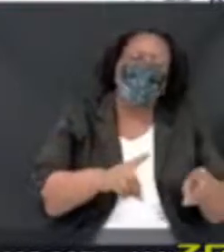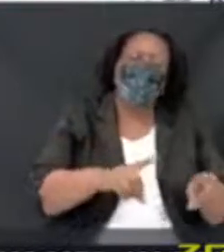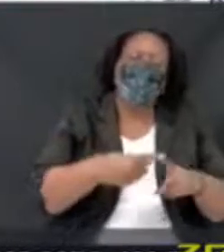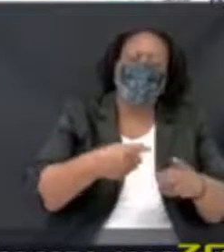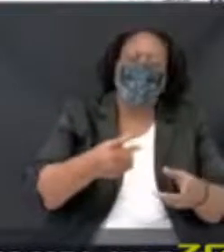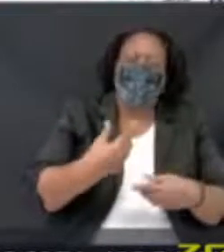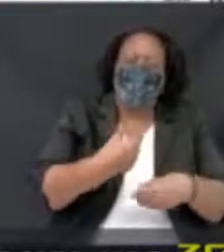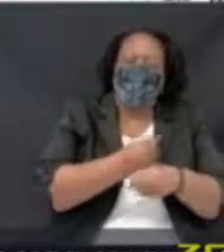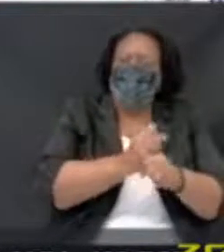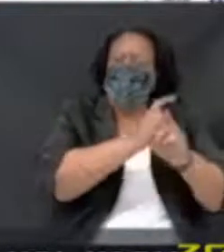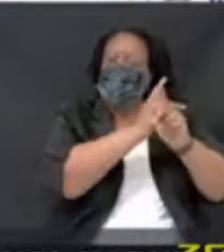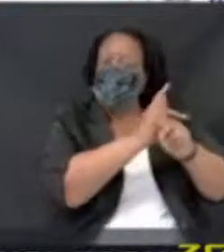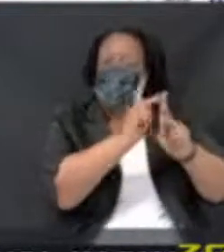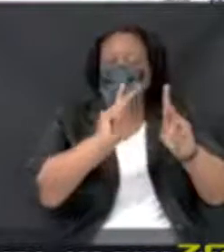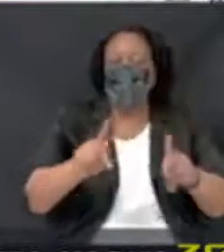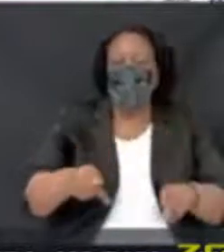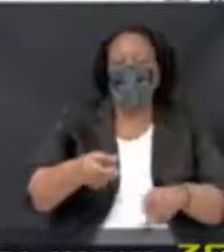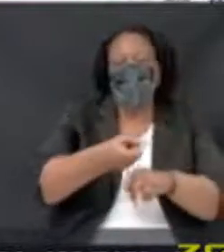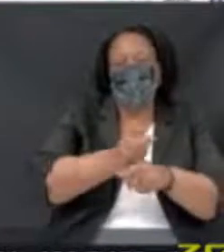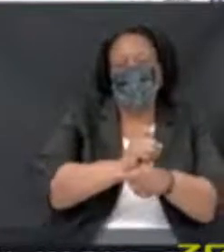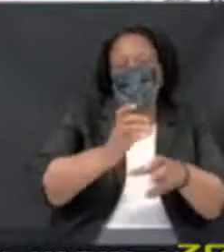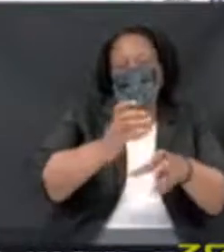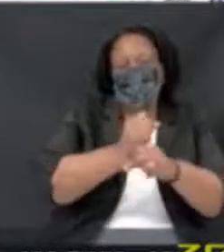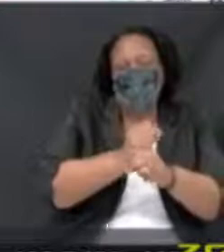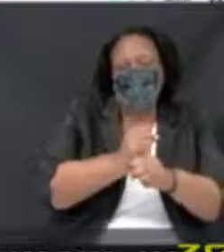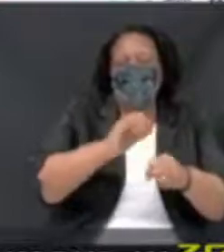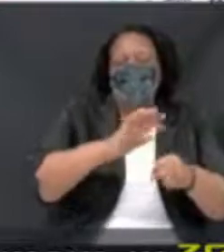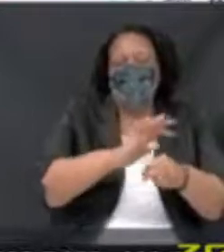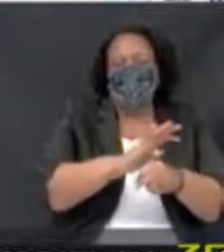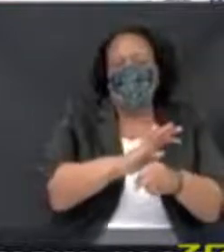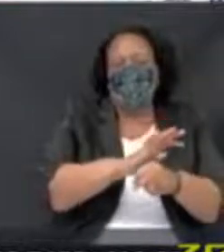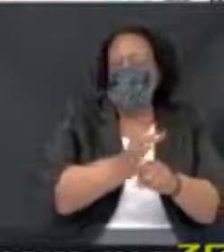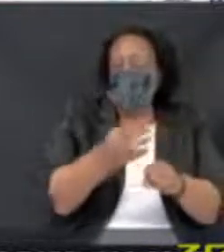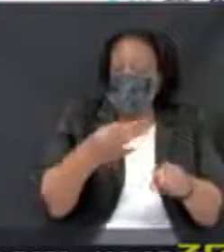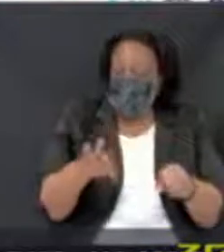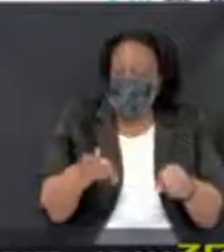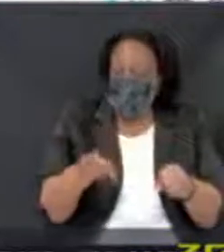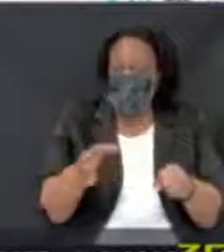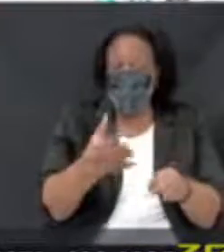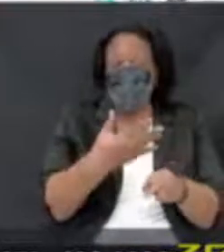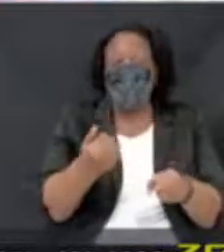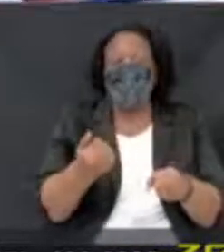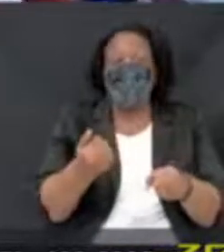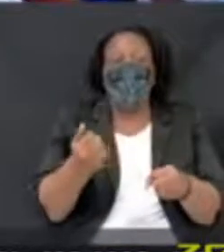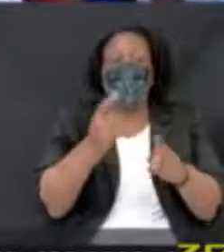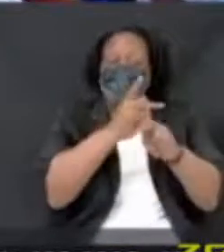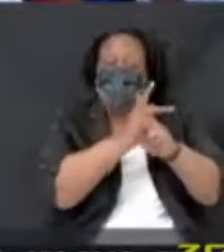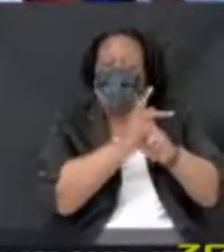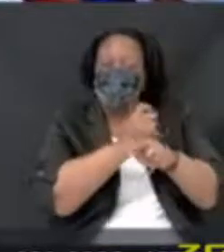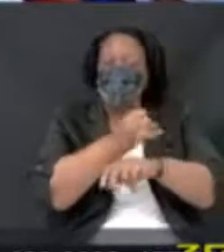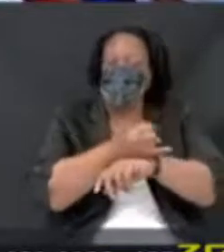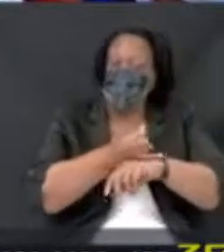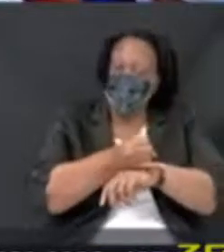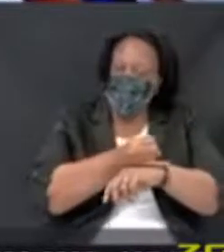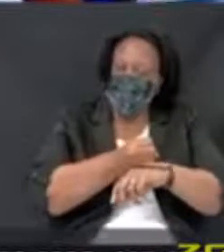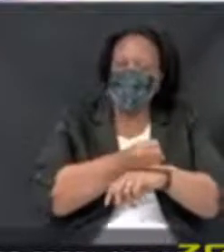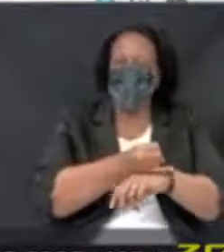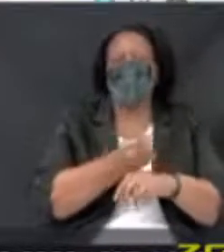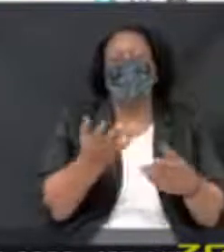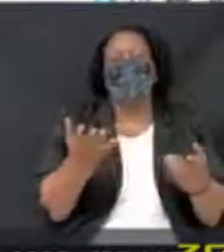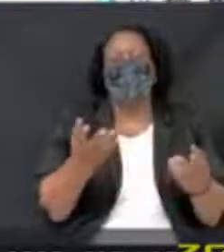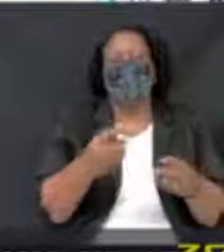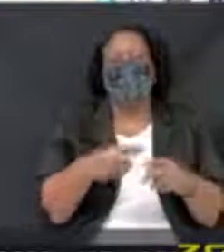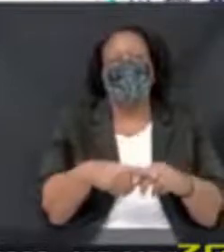3A, it says the powers of the task force. A, to implement, pursuant to Section 3, national initiatives as it pertains